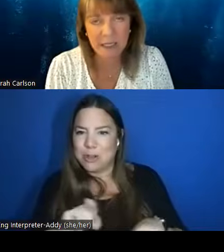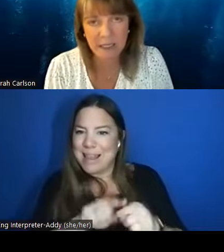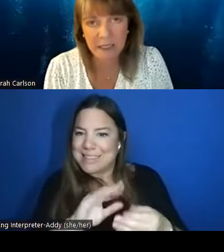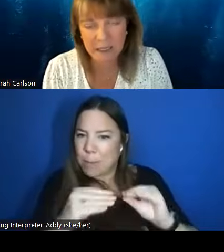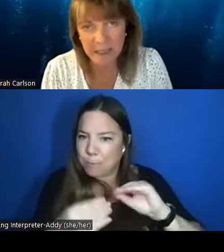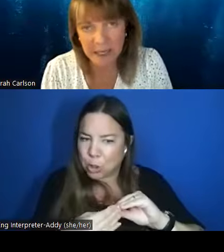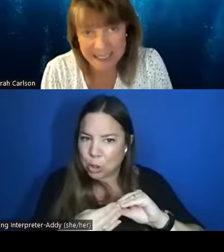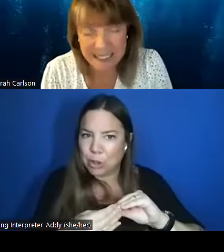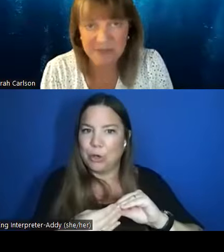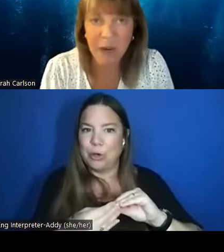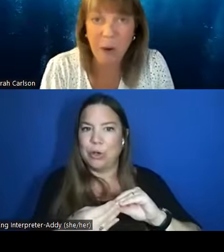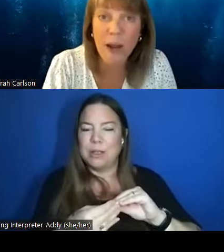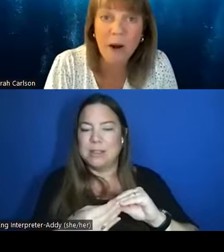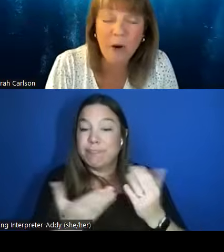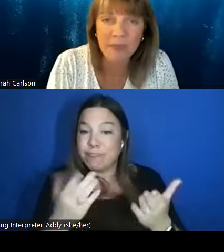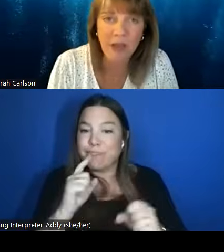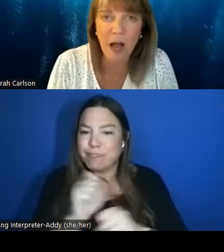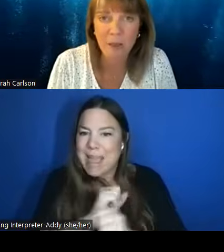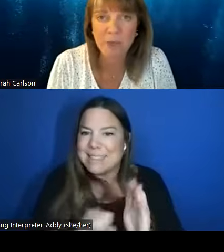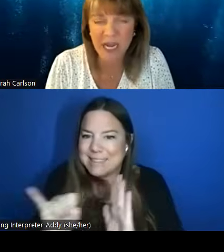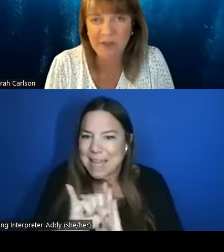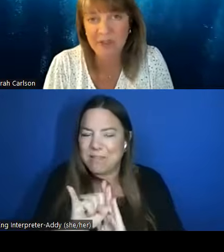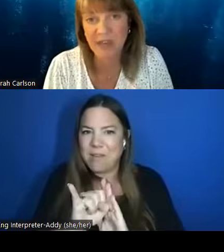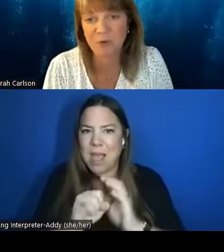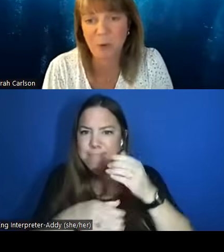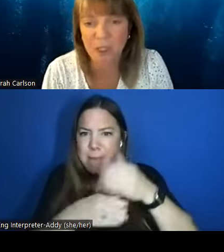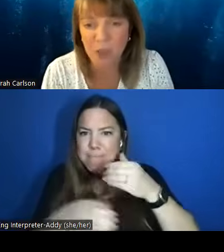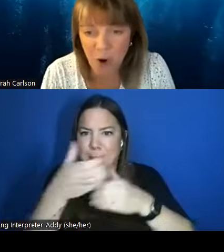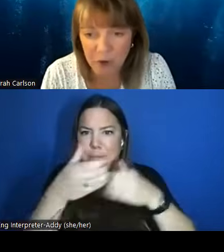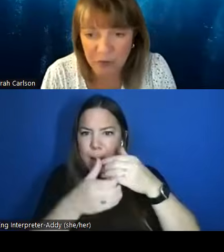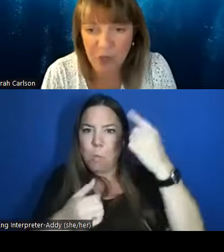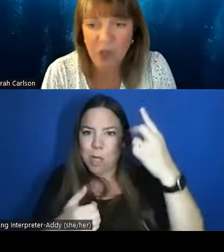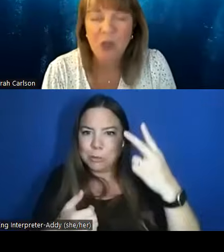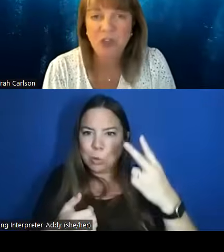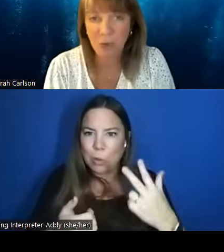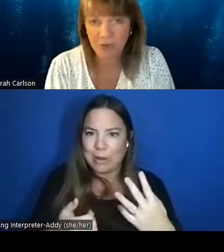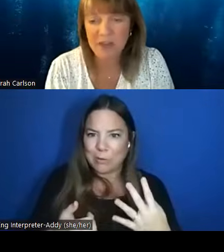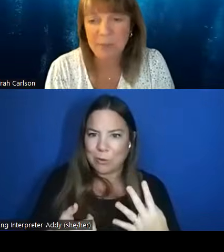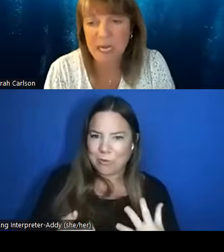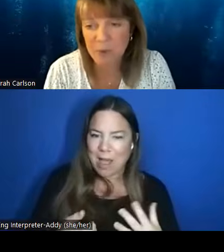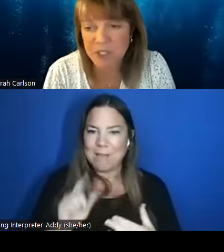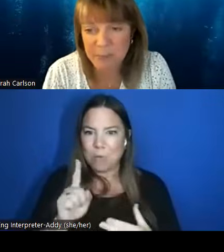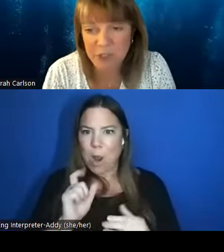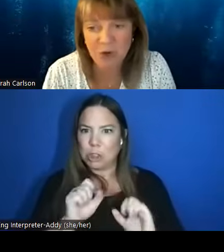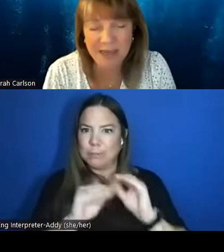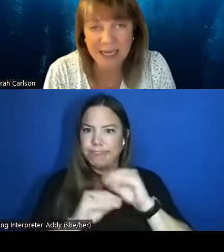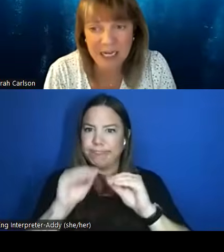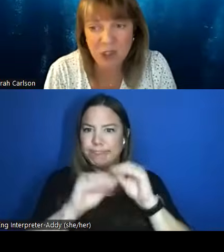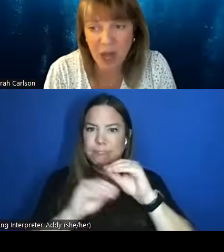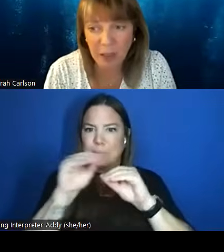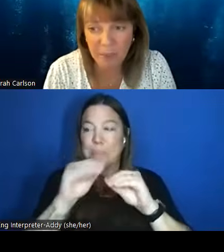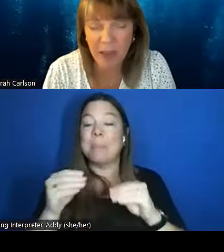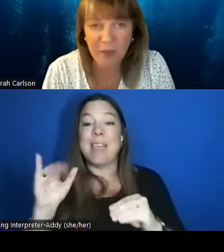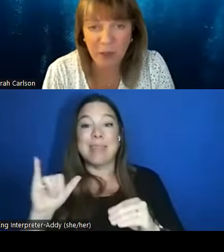basically identify where in the column shaft that drum belongs. So they have been able to demonstrate that